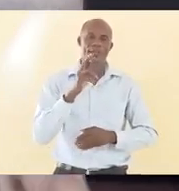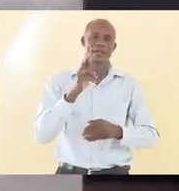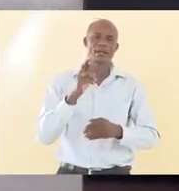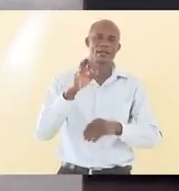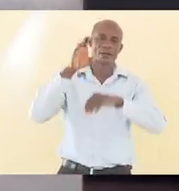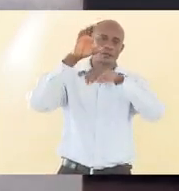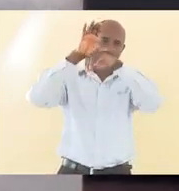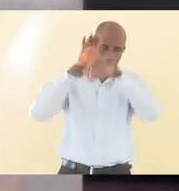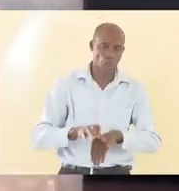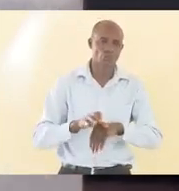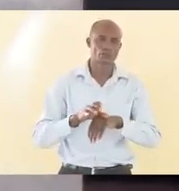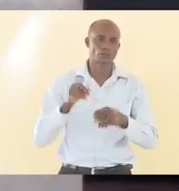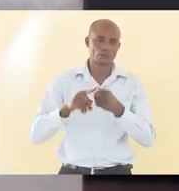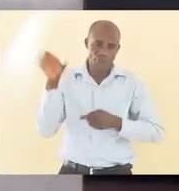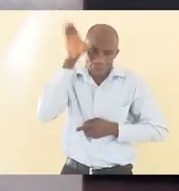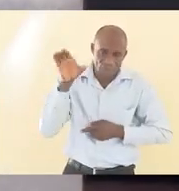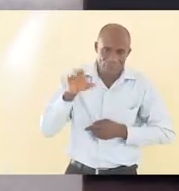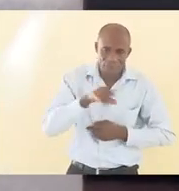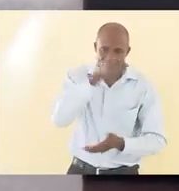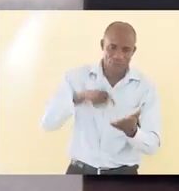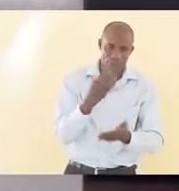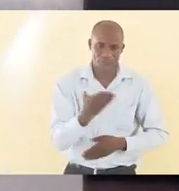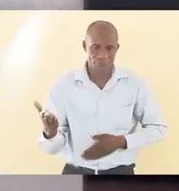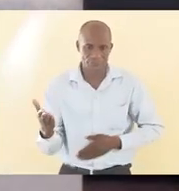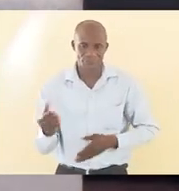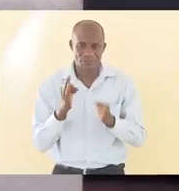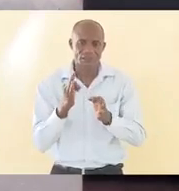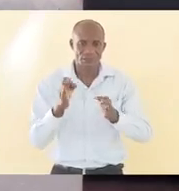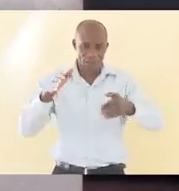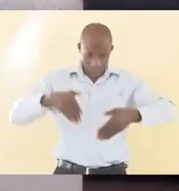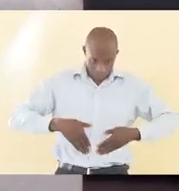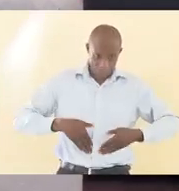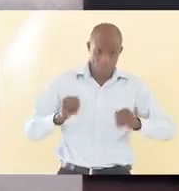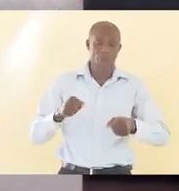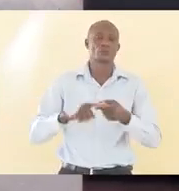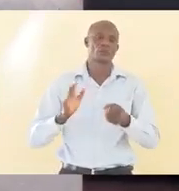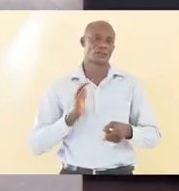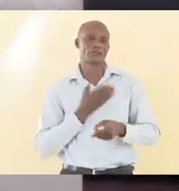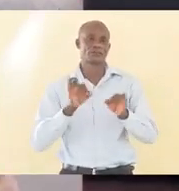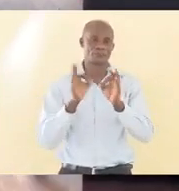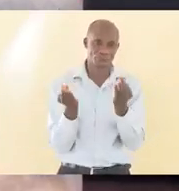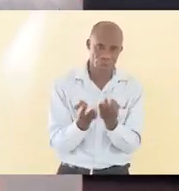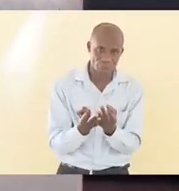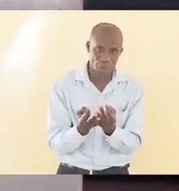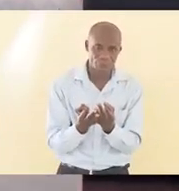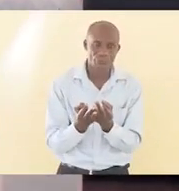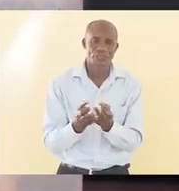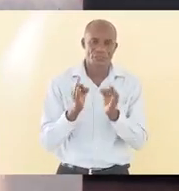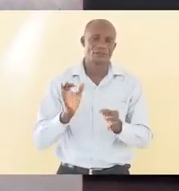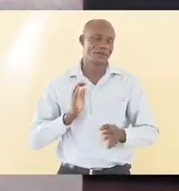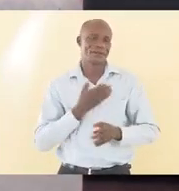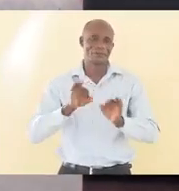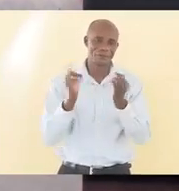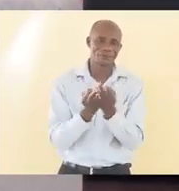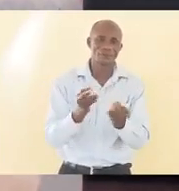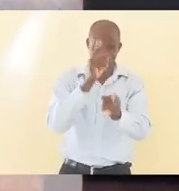we are cultured into seeking these things. If we are to be acceptable to our families, if our families are to